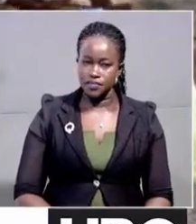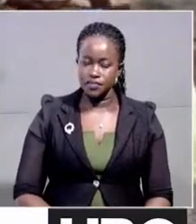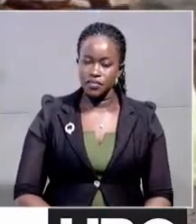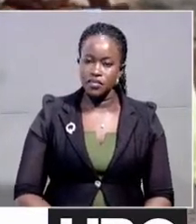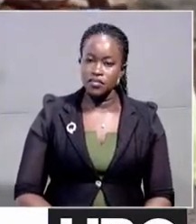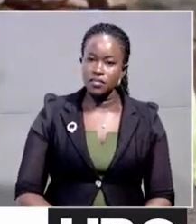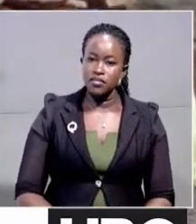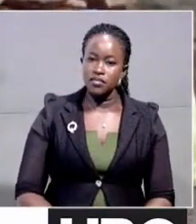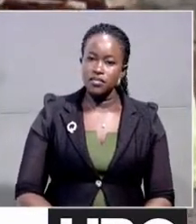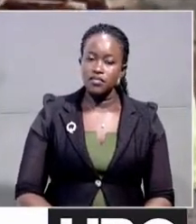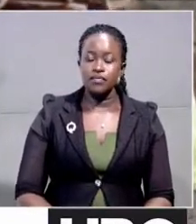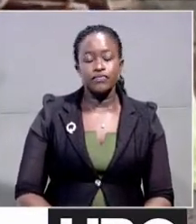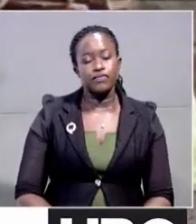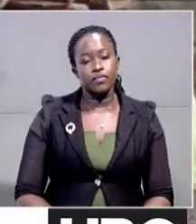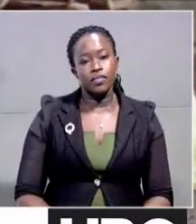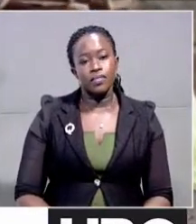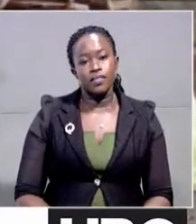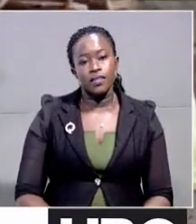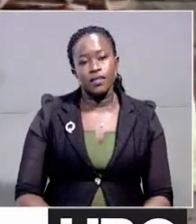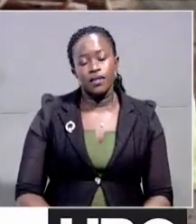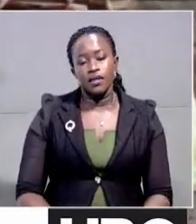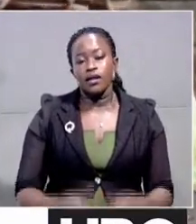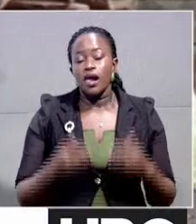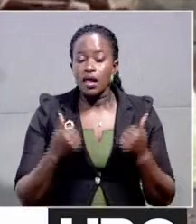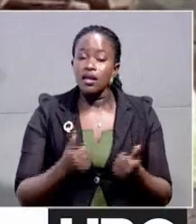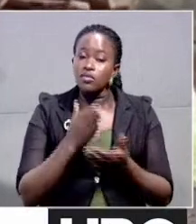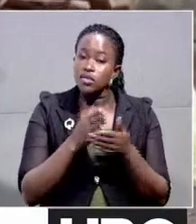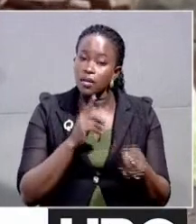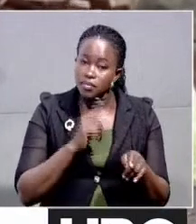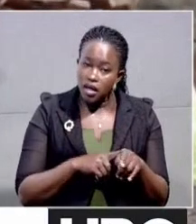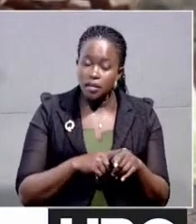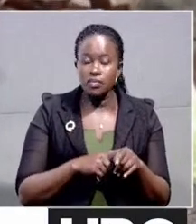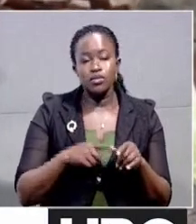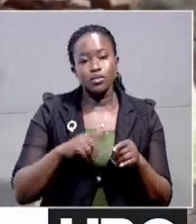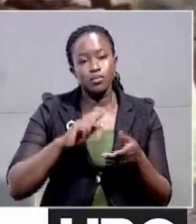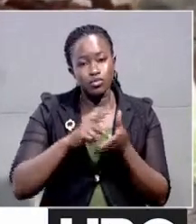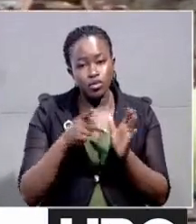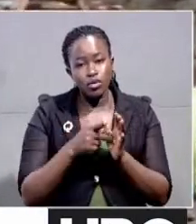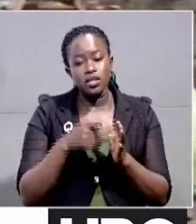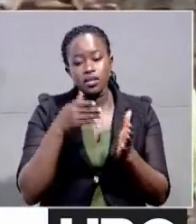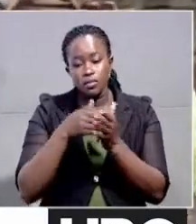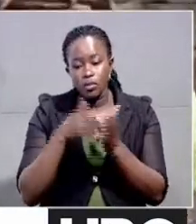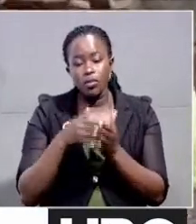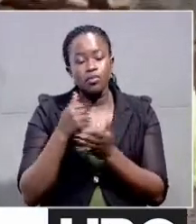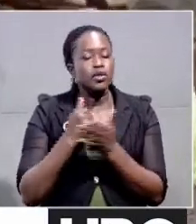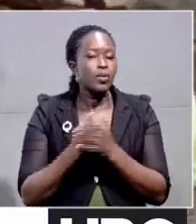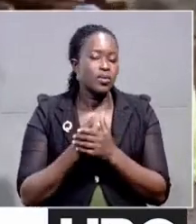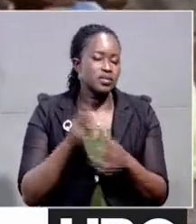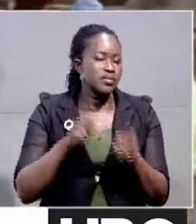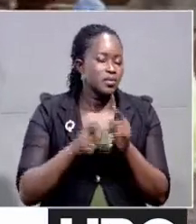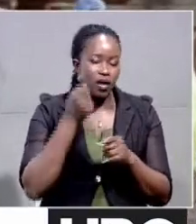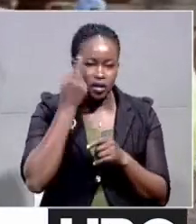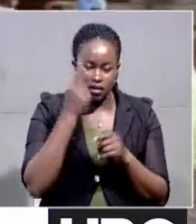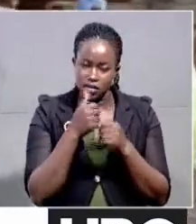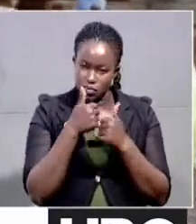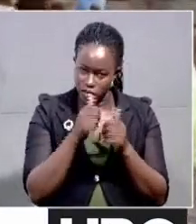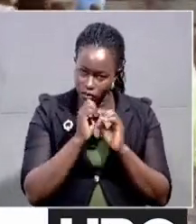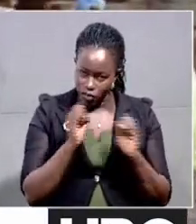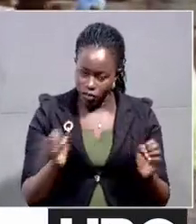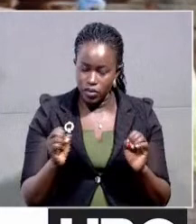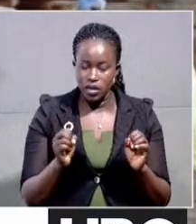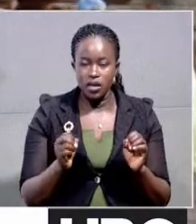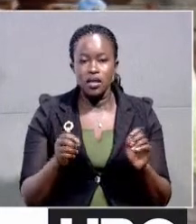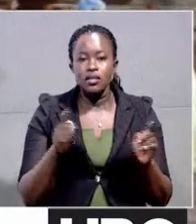spoil it, because they don't know, they don't understand what to do with that parish model man. I think so, because even